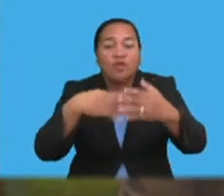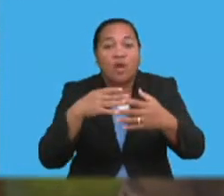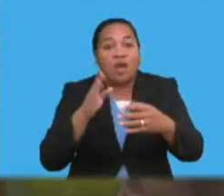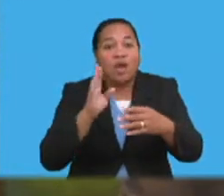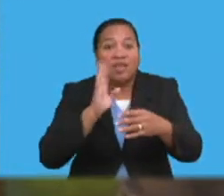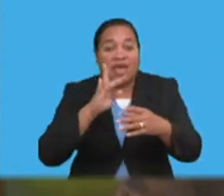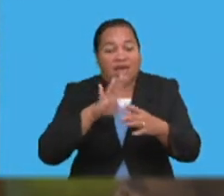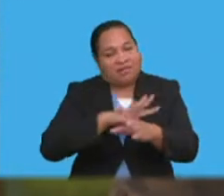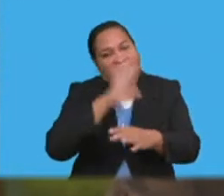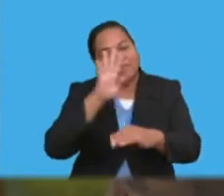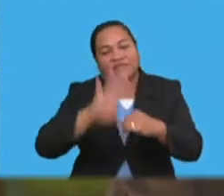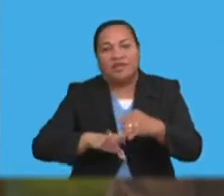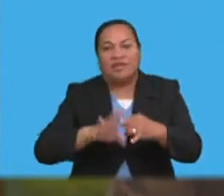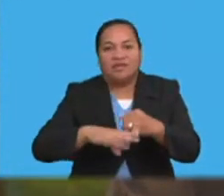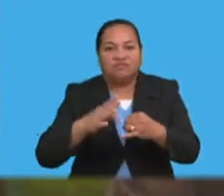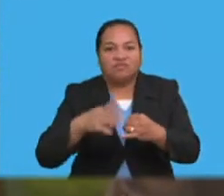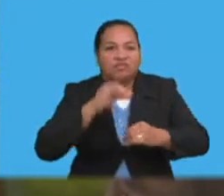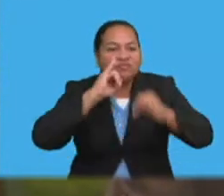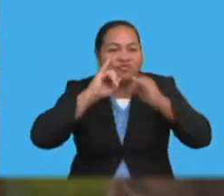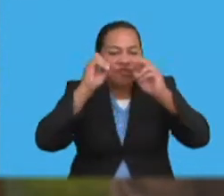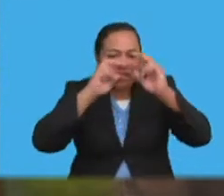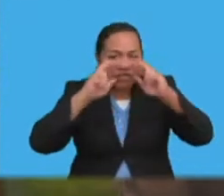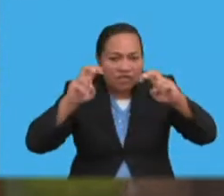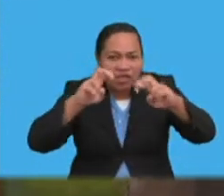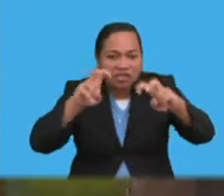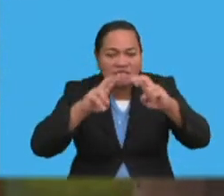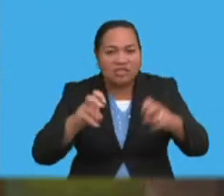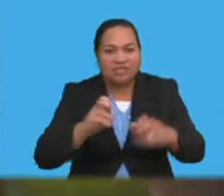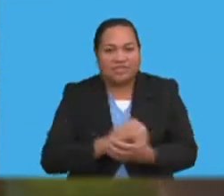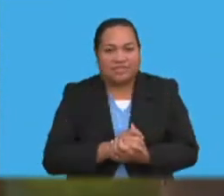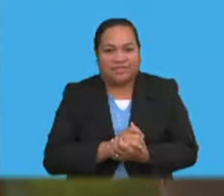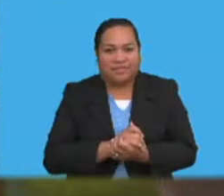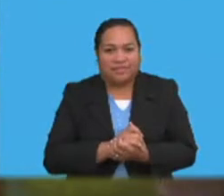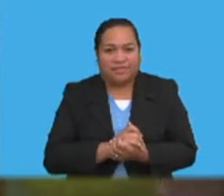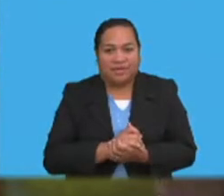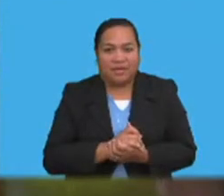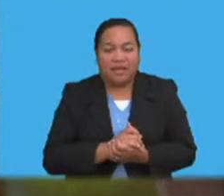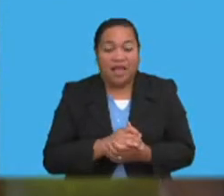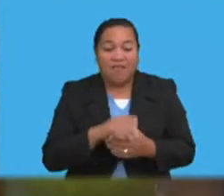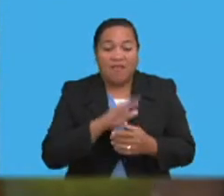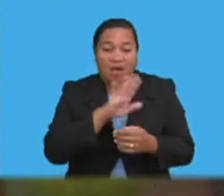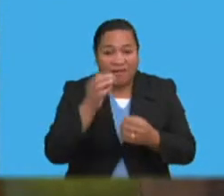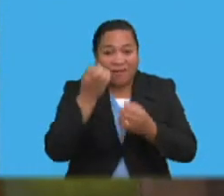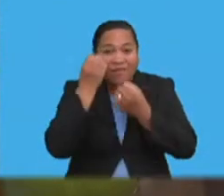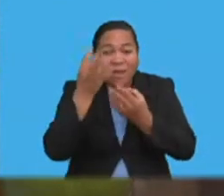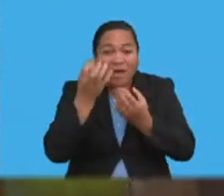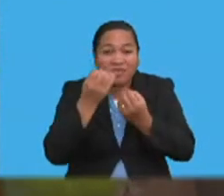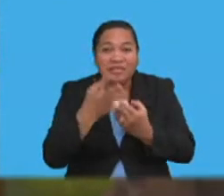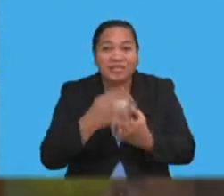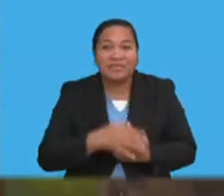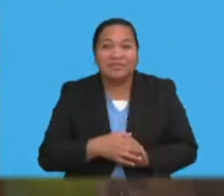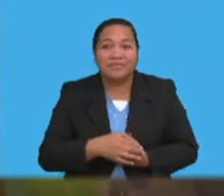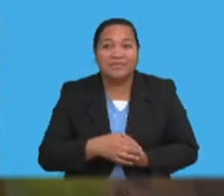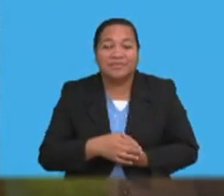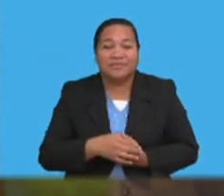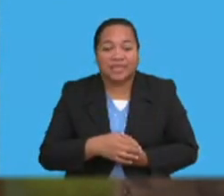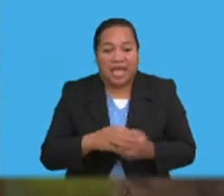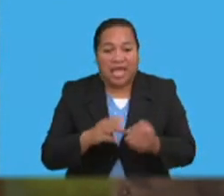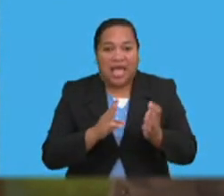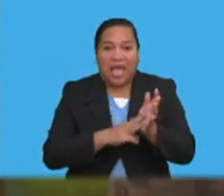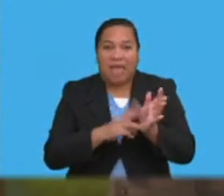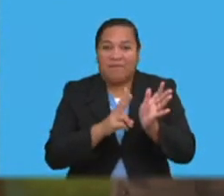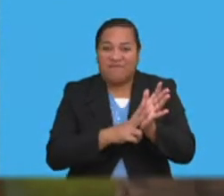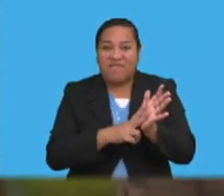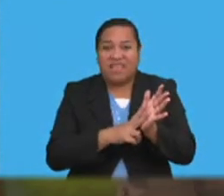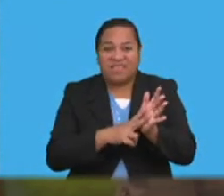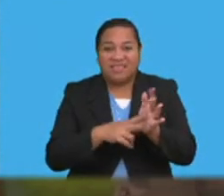those processes that I've just highlighted to you, Madam Speaker. Madam Speaker, also by way of information to members of the House, the MV Southern Phoenix